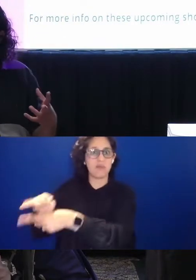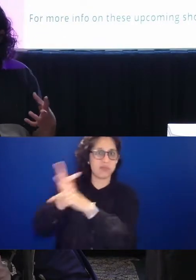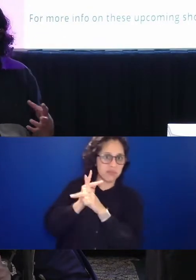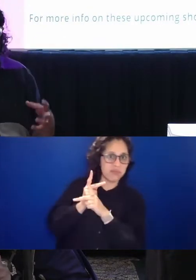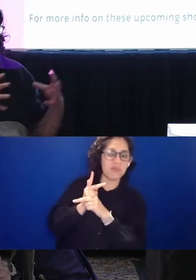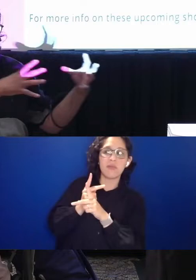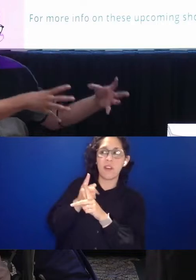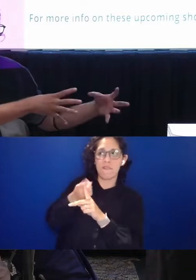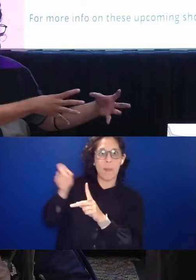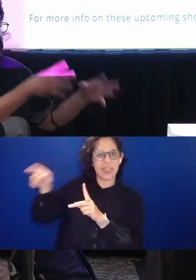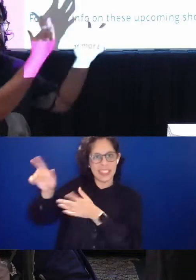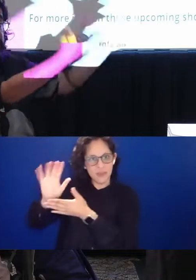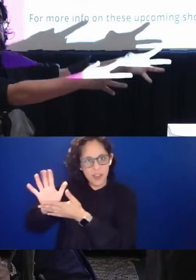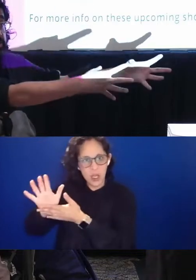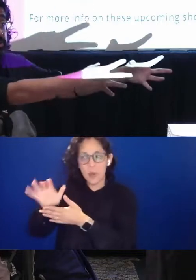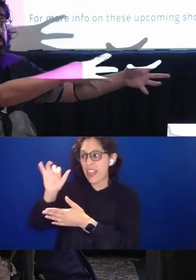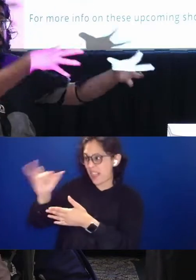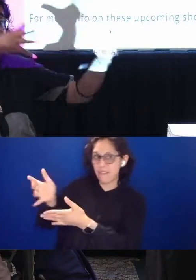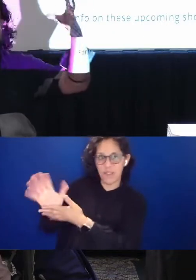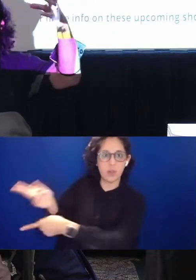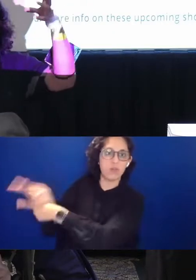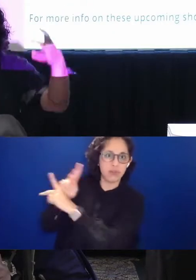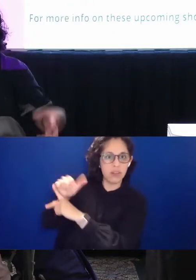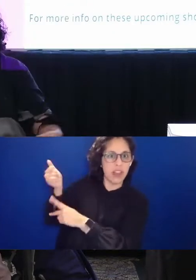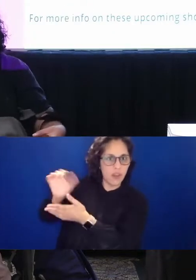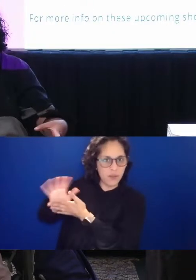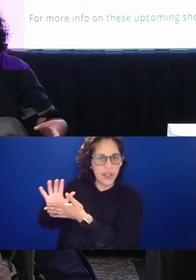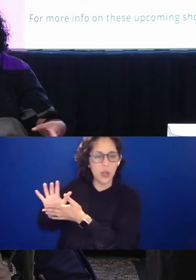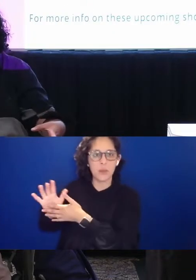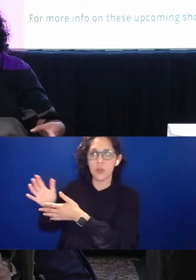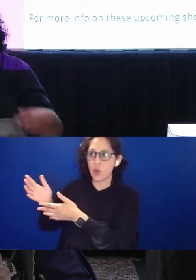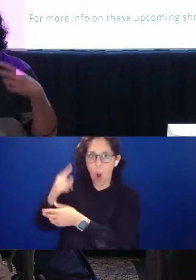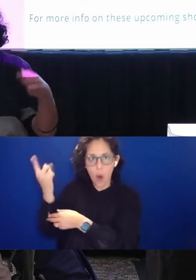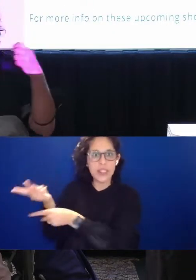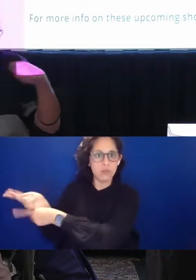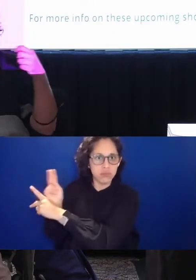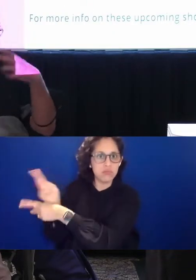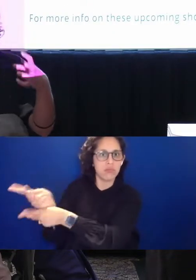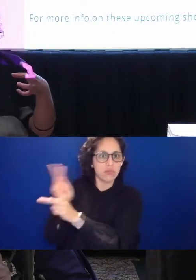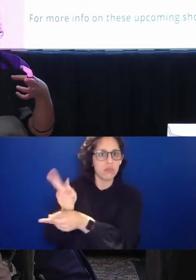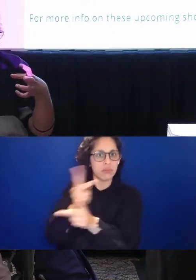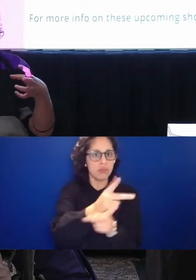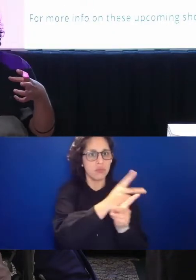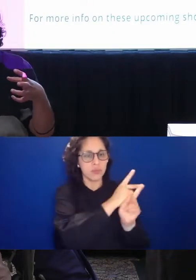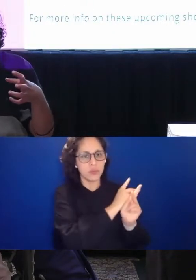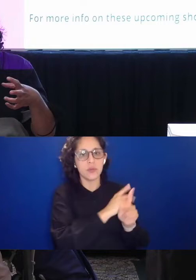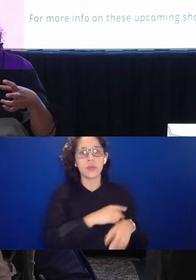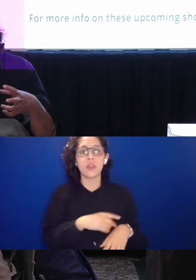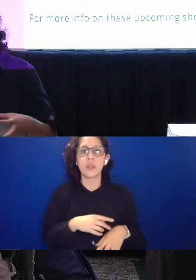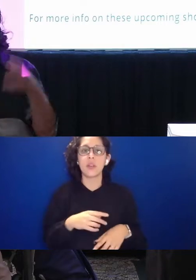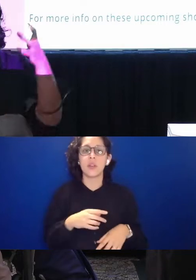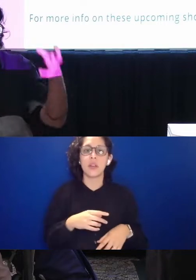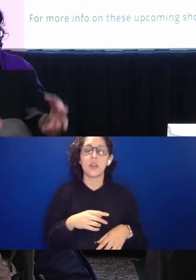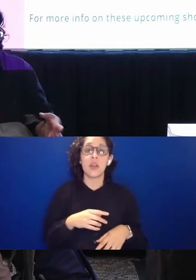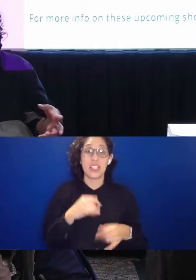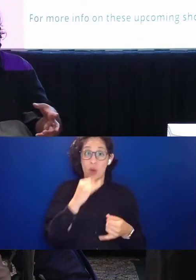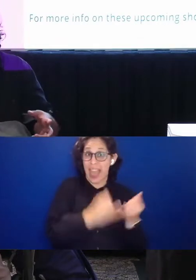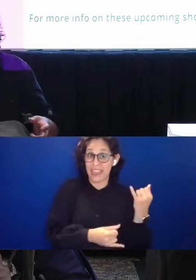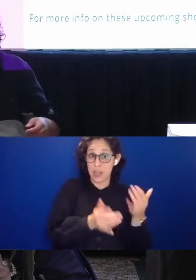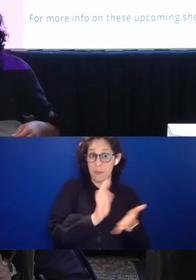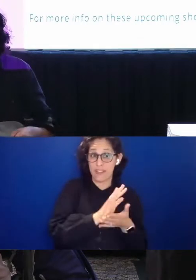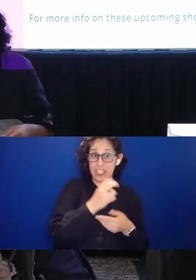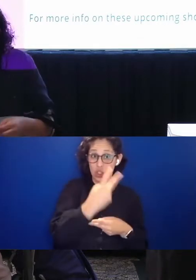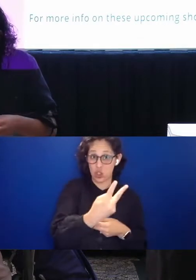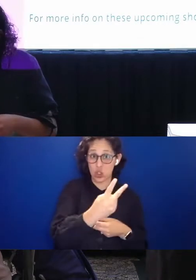even sound design, I've learned, is that they'll use someone else's score as a score in place to like edit the movie too. And then a sound designer gets that